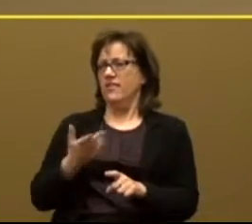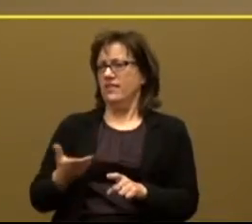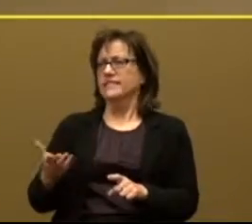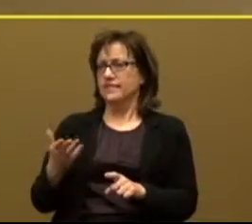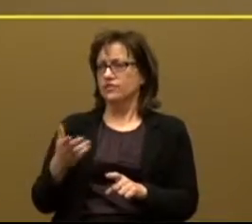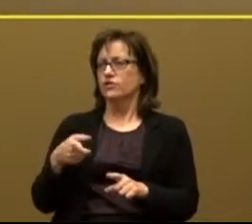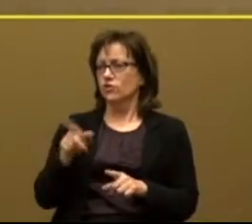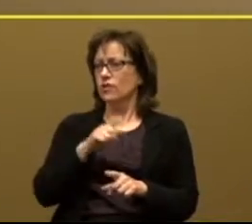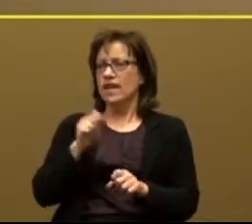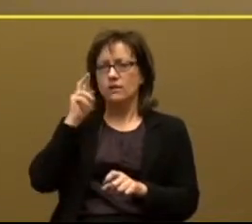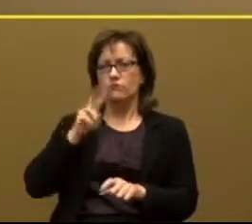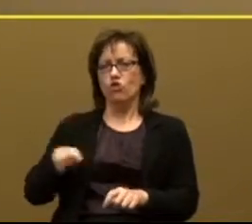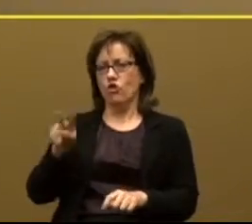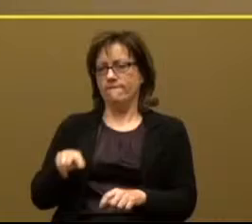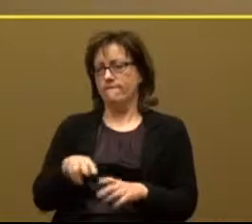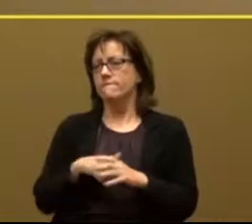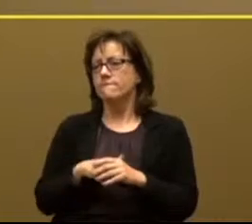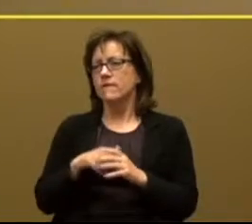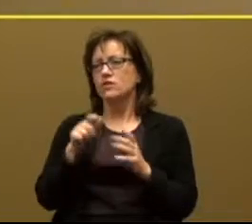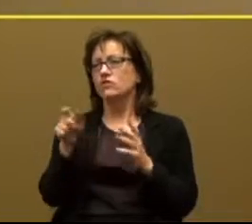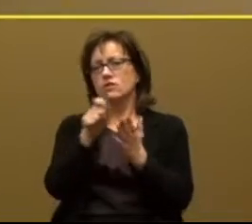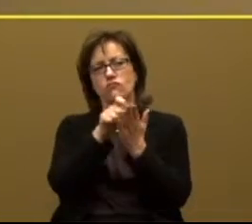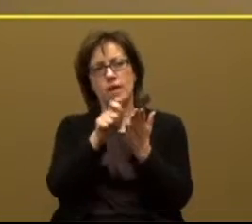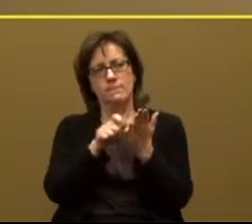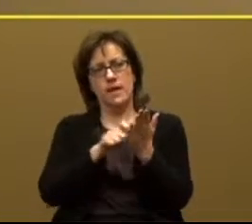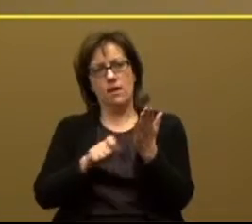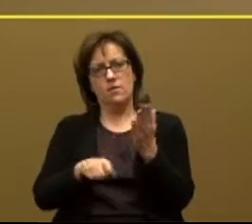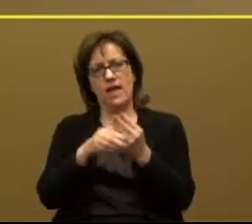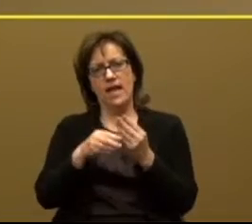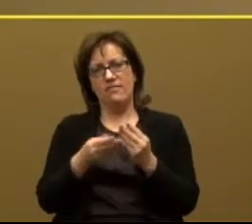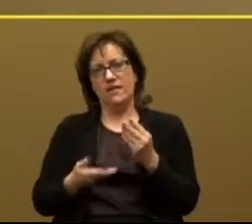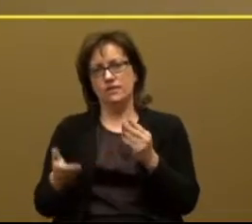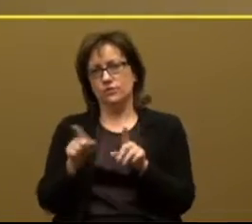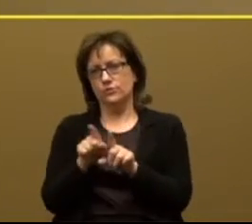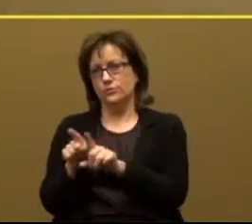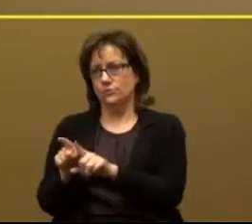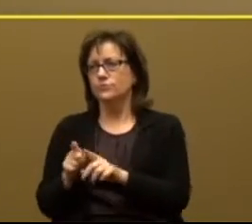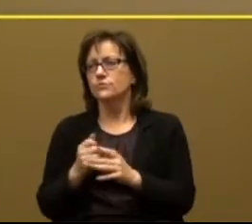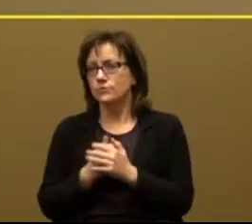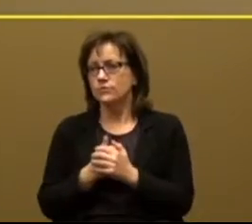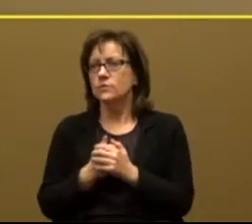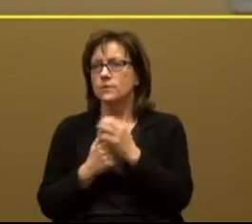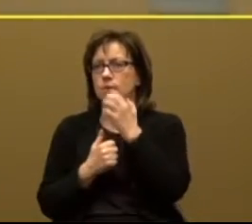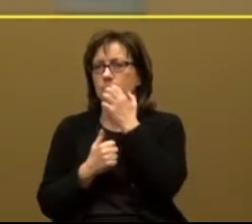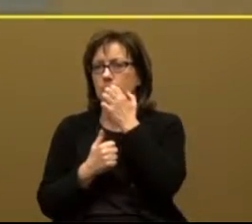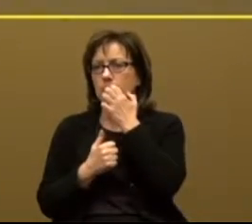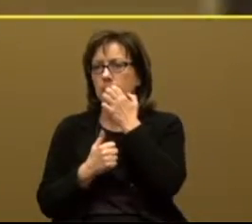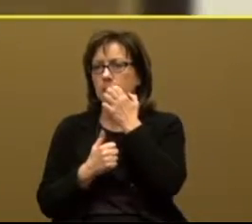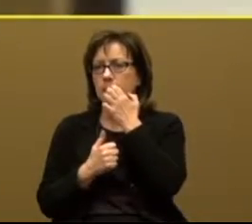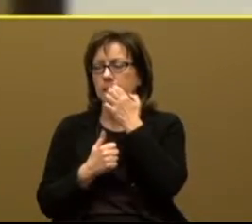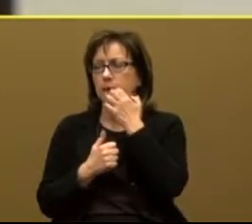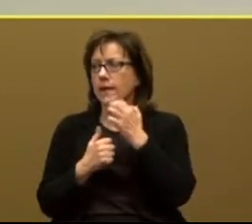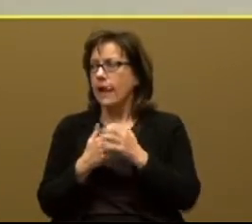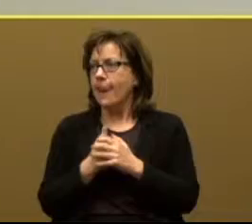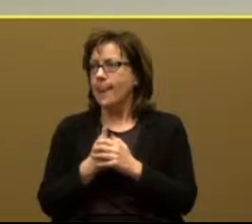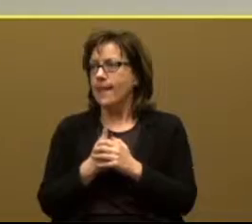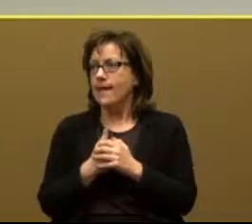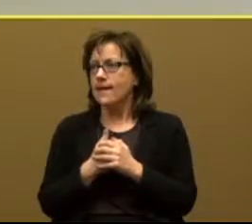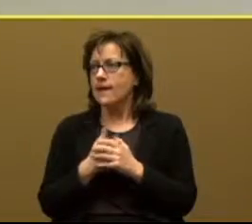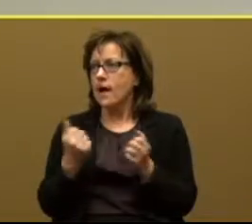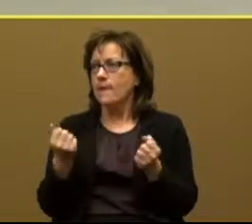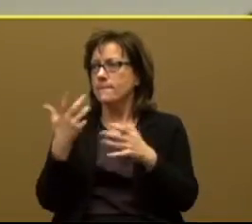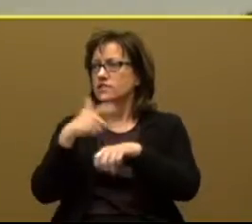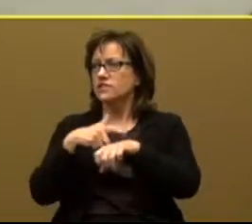on that as well. Okay. All right, I think we have, how much time do we